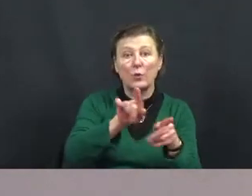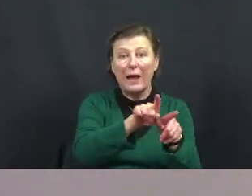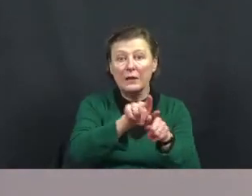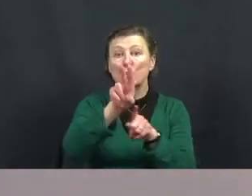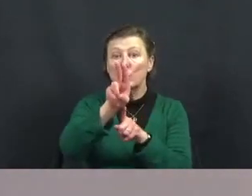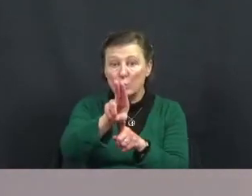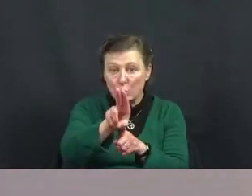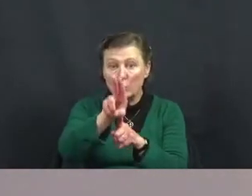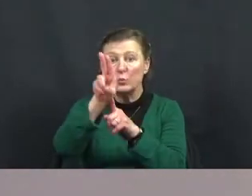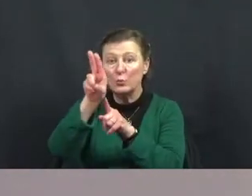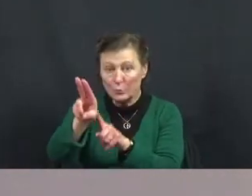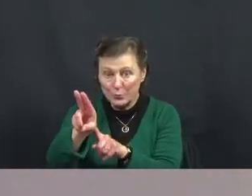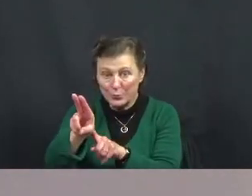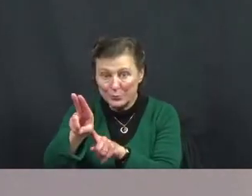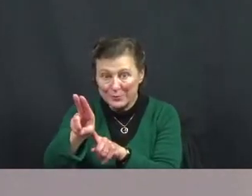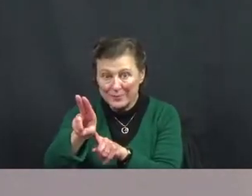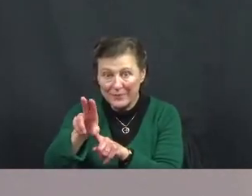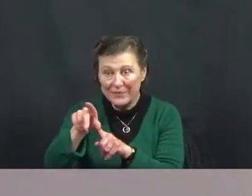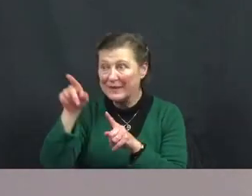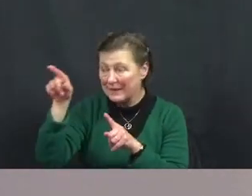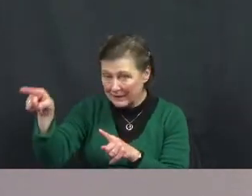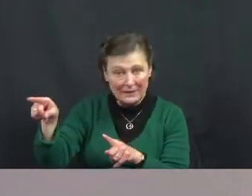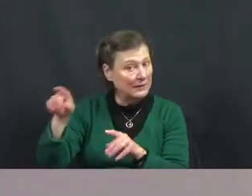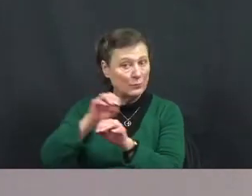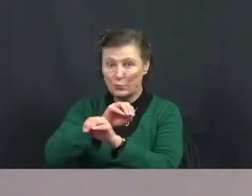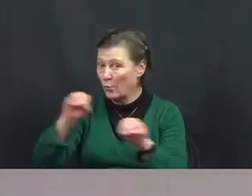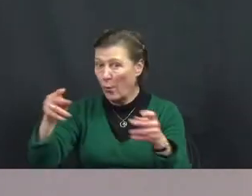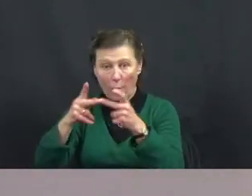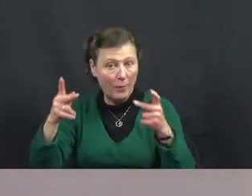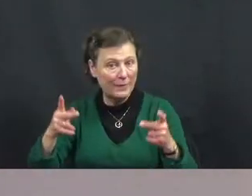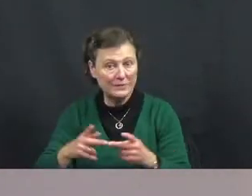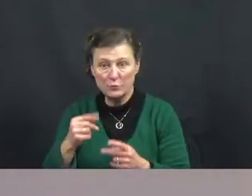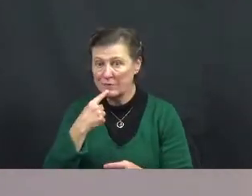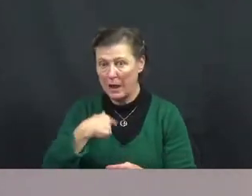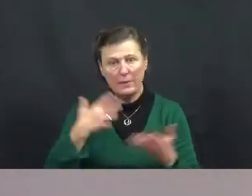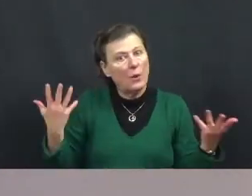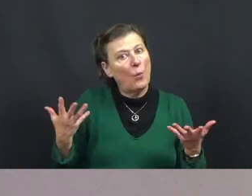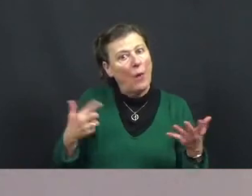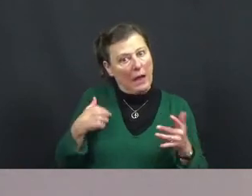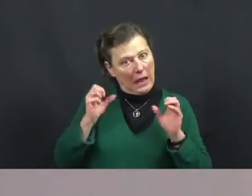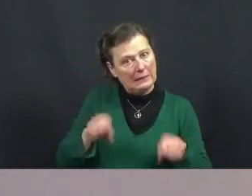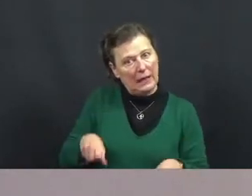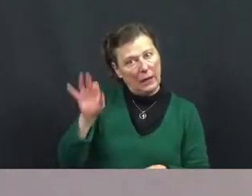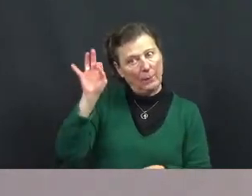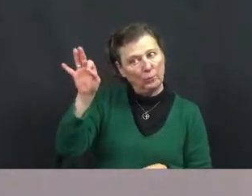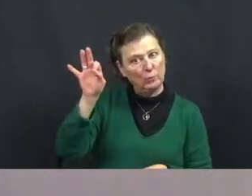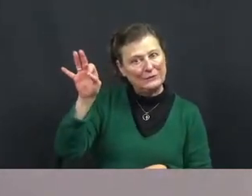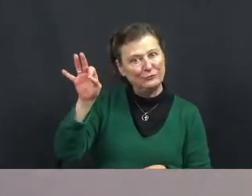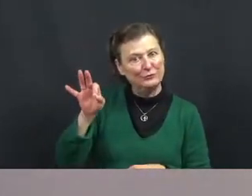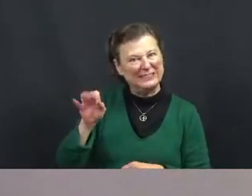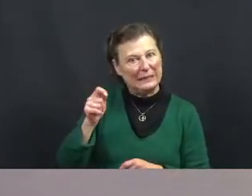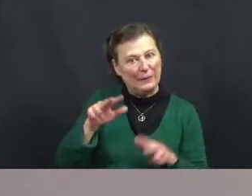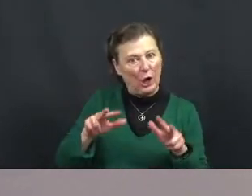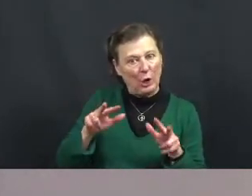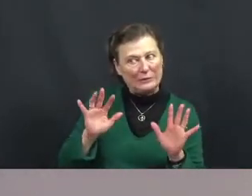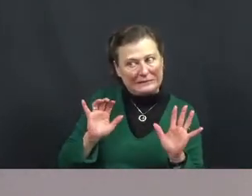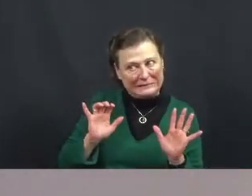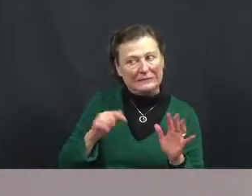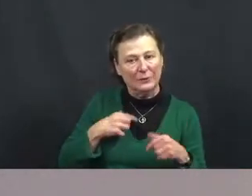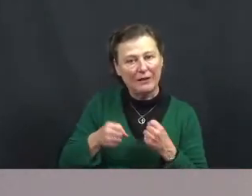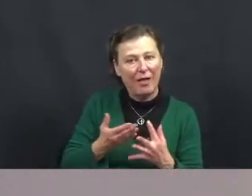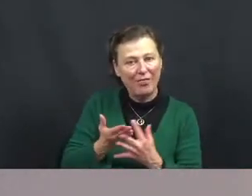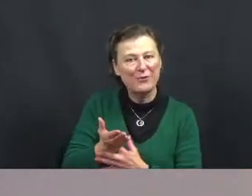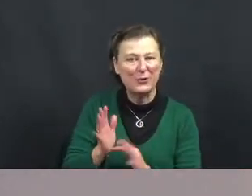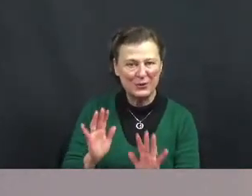Unitarian Universalist, and he was in no position to tell me what to preach about. It was a little bit awkward, but we got through